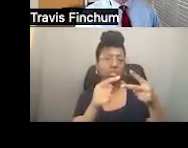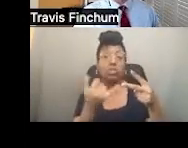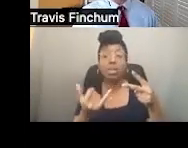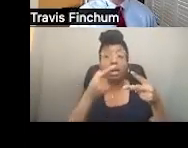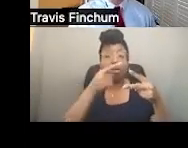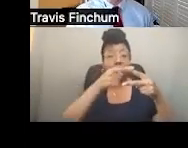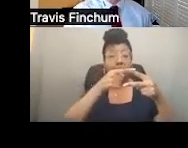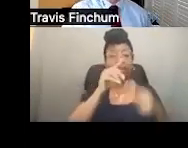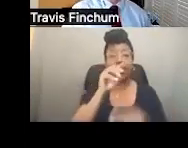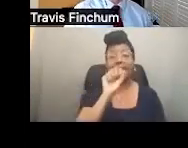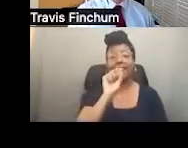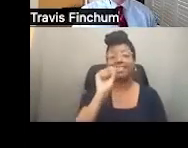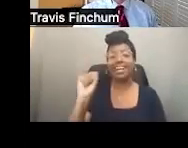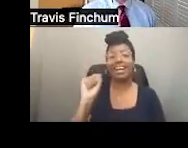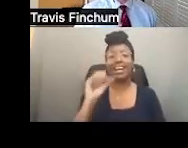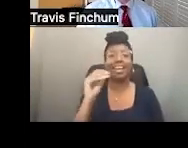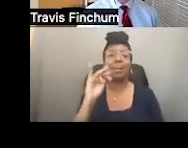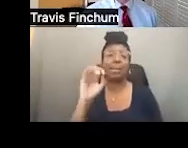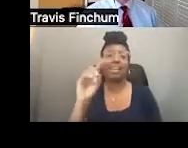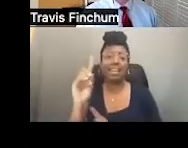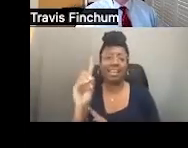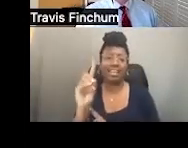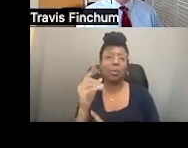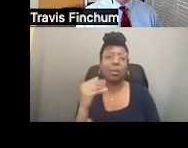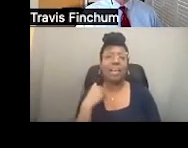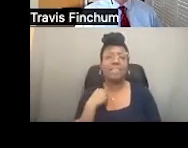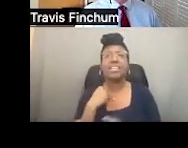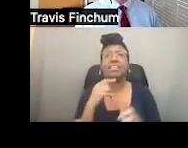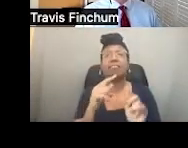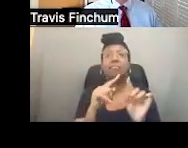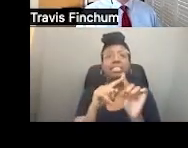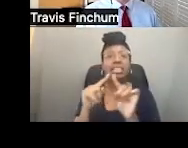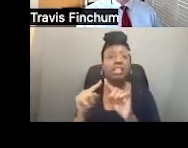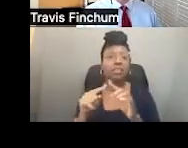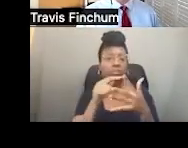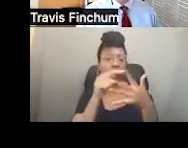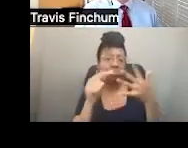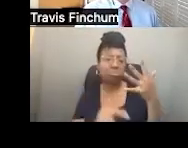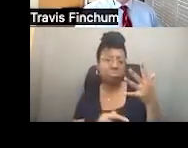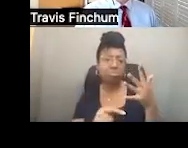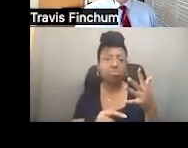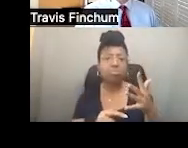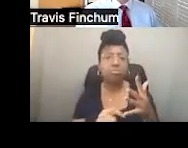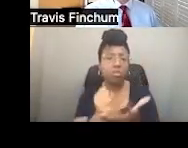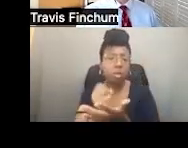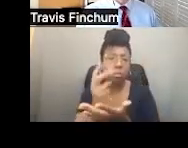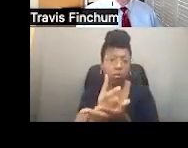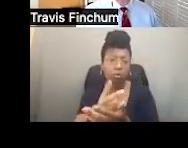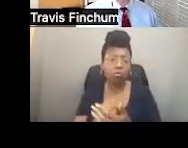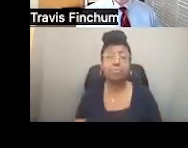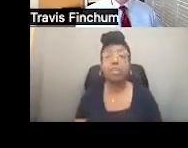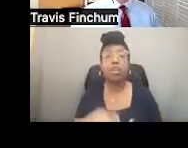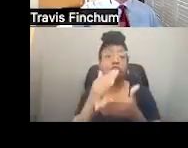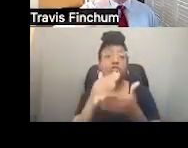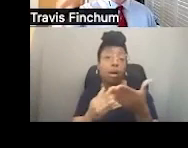and Medicaid, there are different criteria to be eligible. Some are financial. Some have to do with